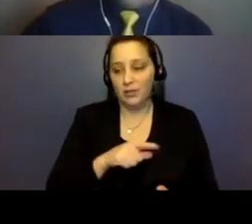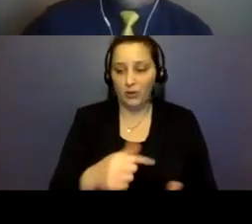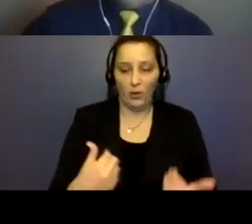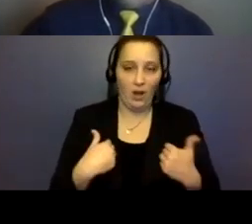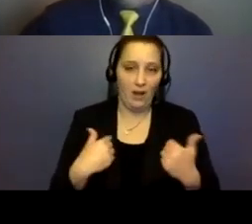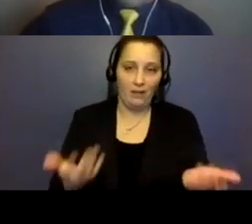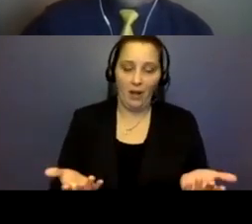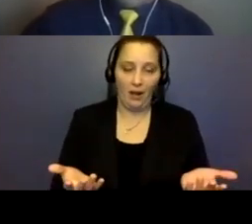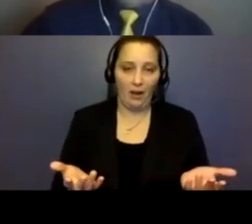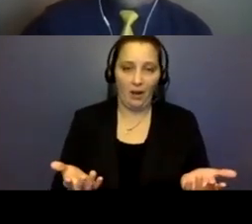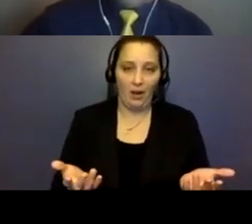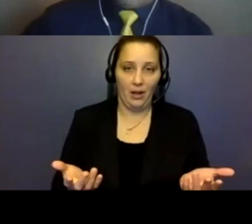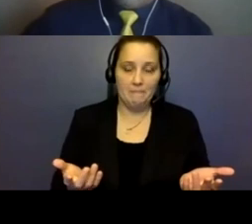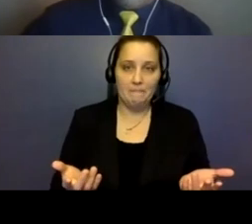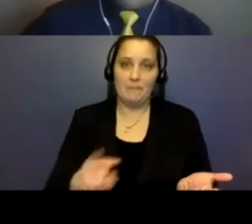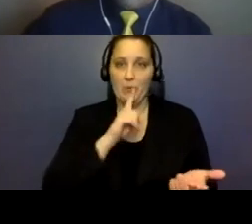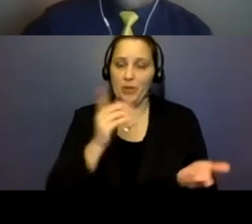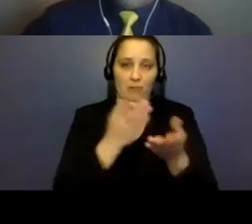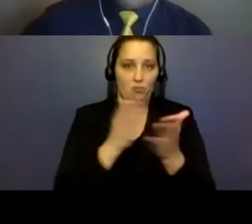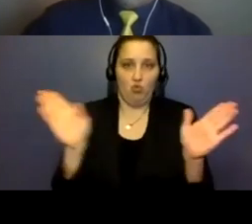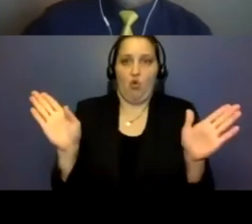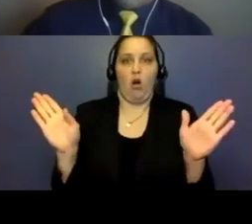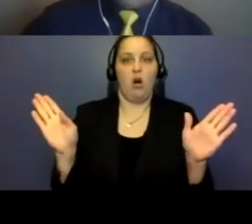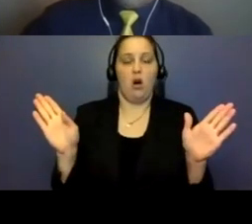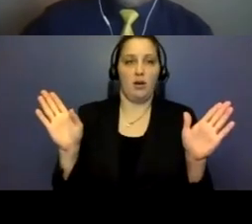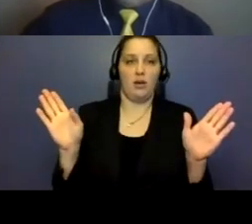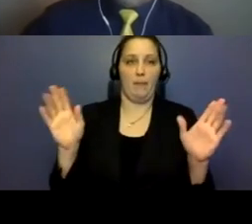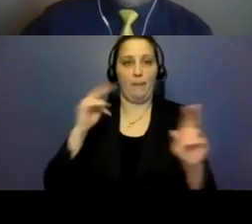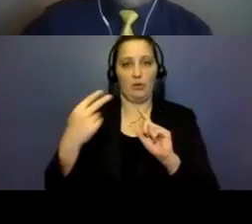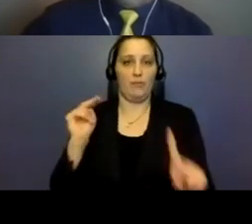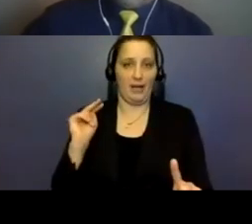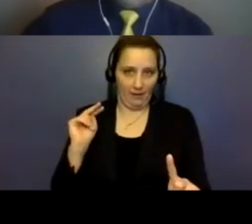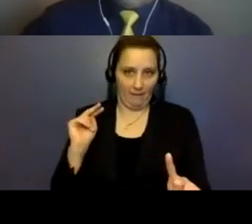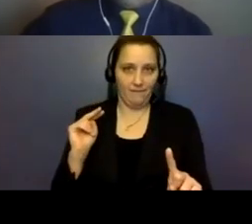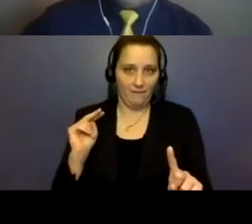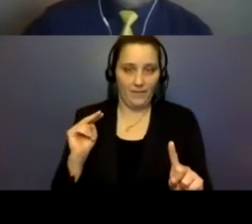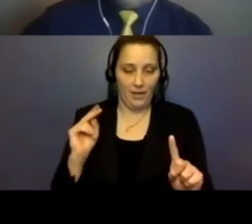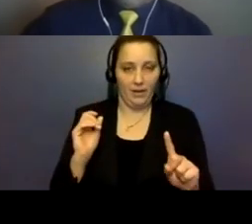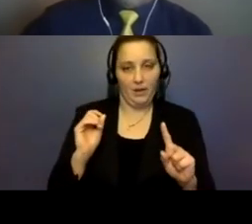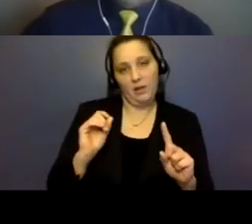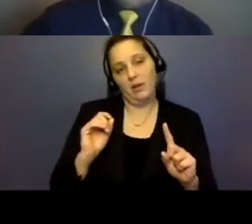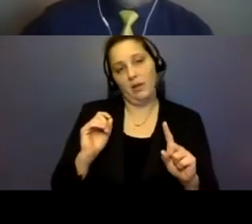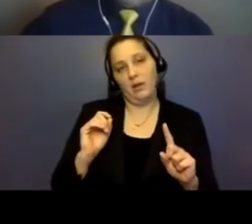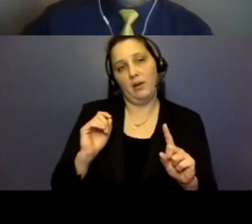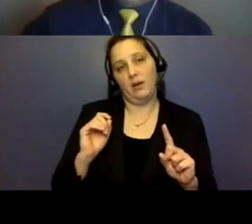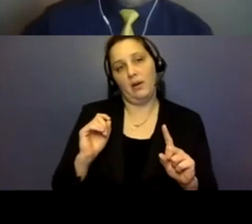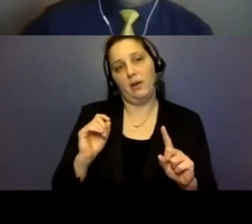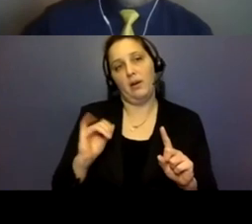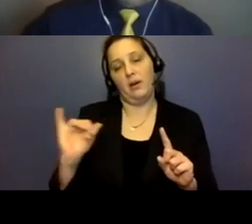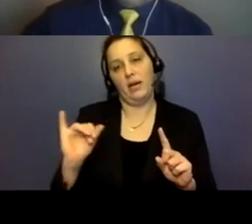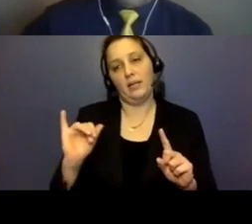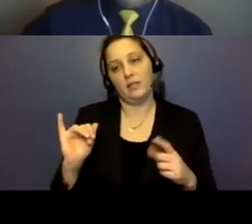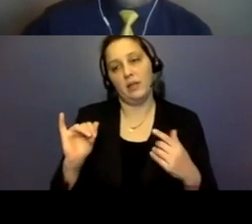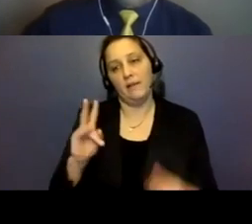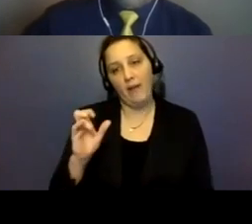of a real broad perspective. A perspective as a